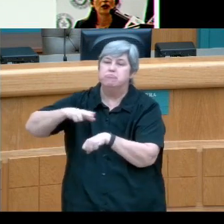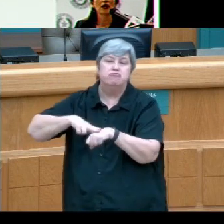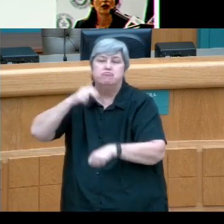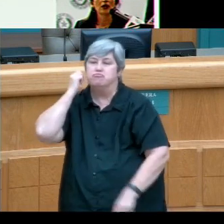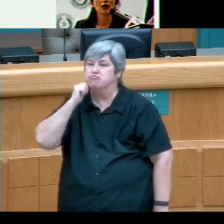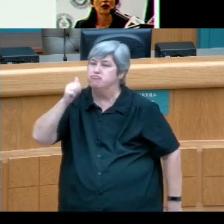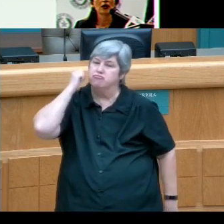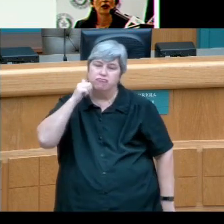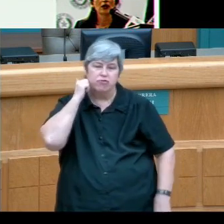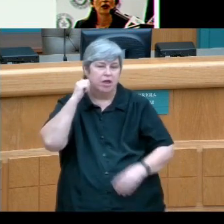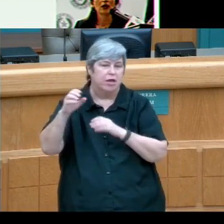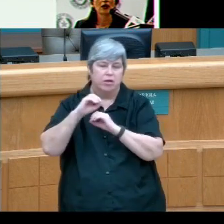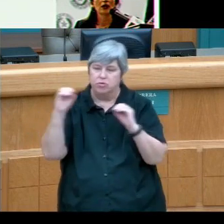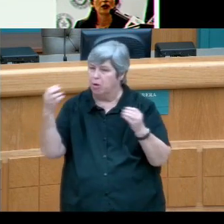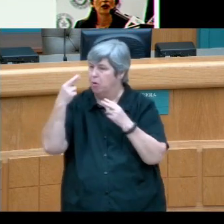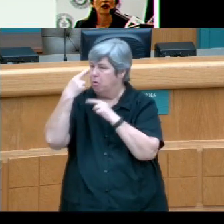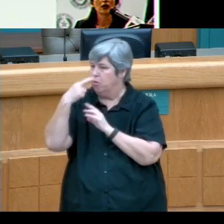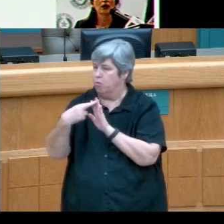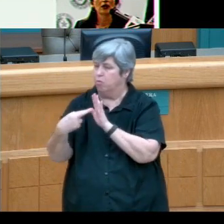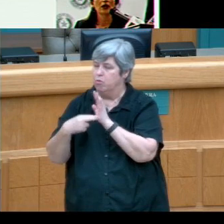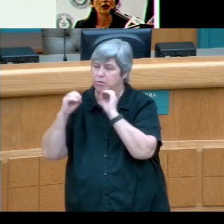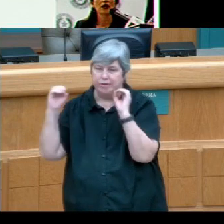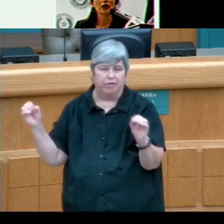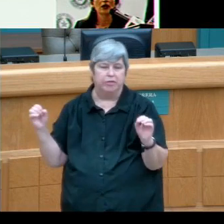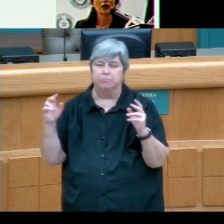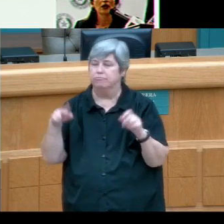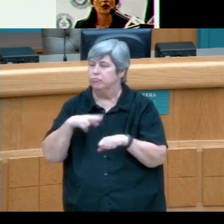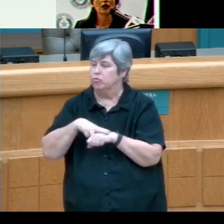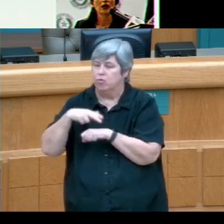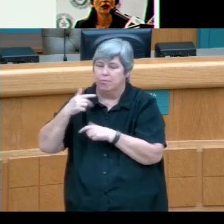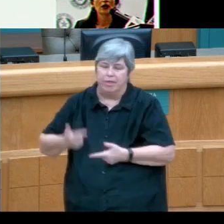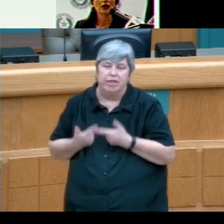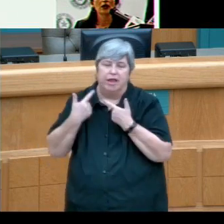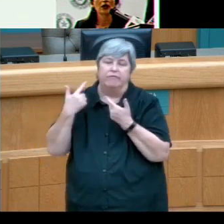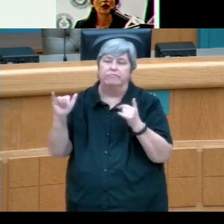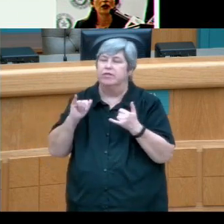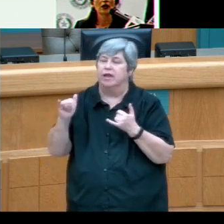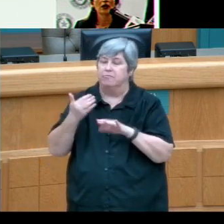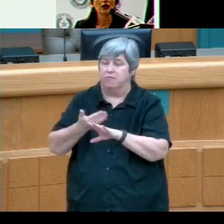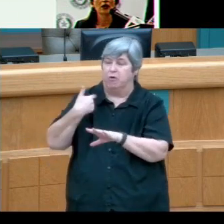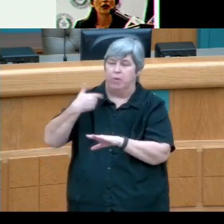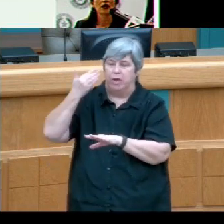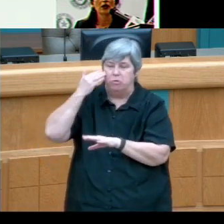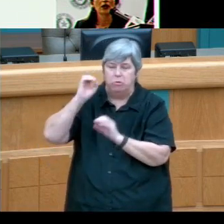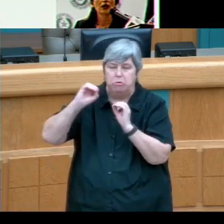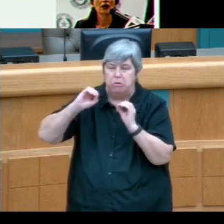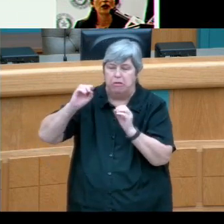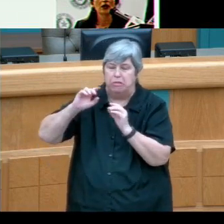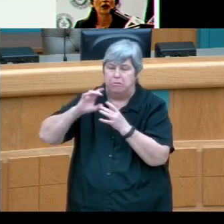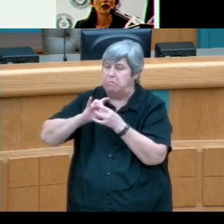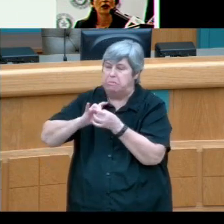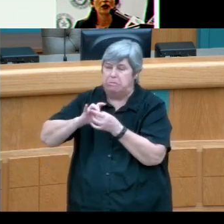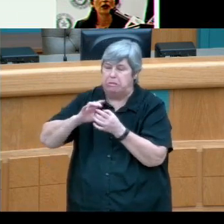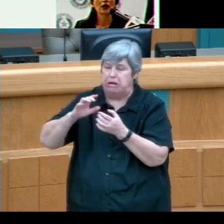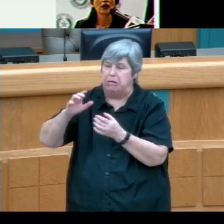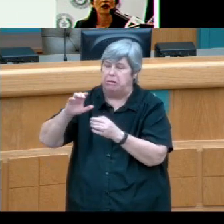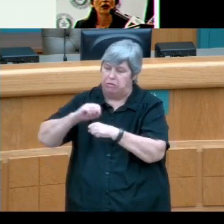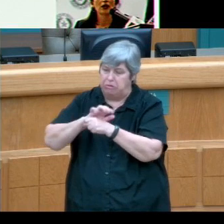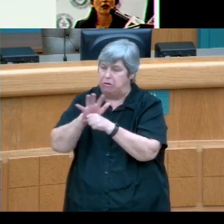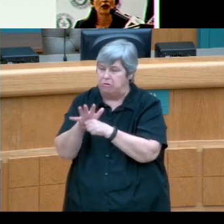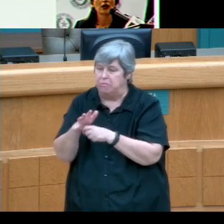normal, which would mean that we just go back to normal like we were before we knew that COVID-19 was here in the community.